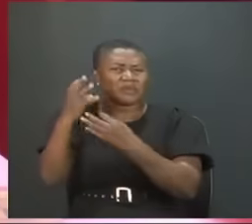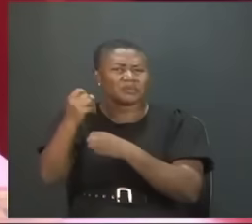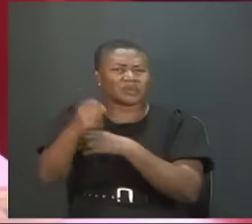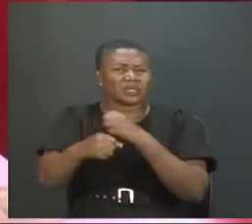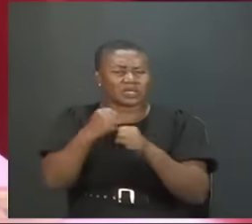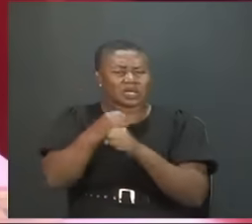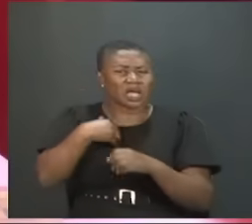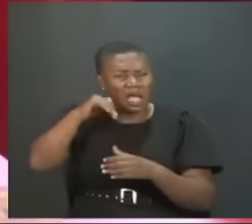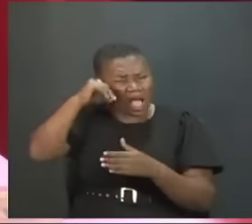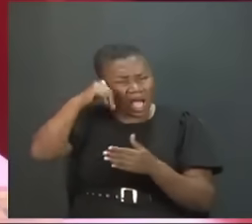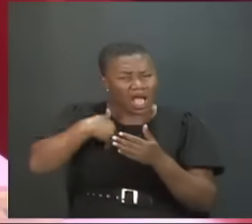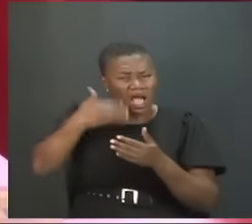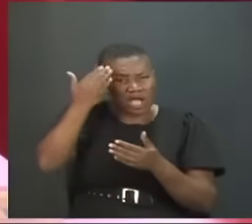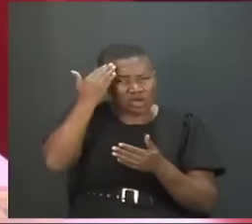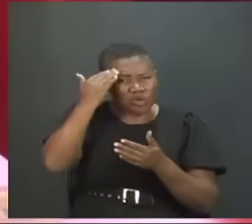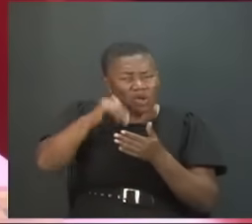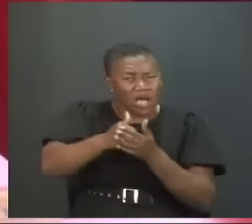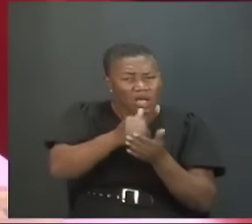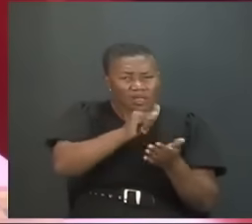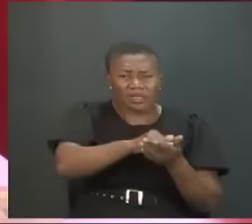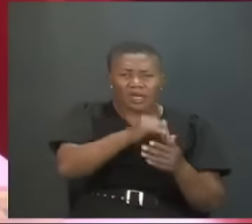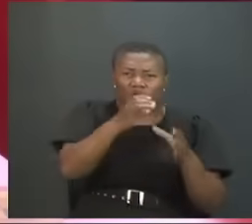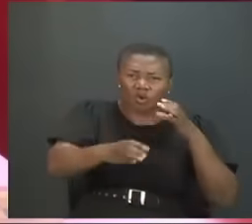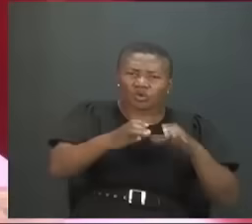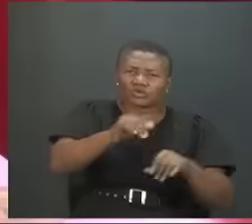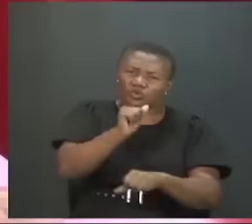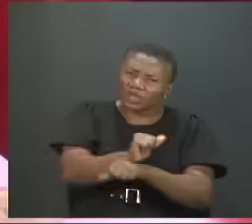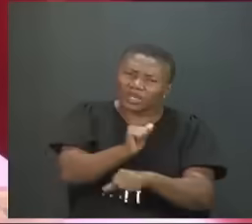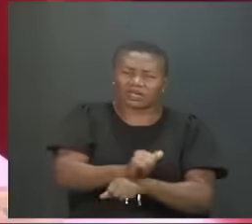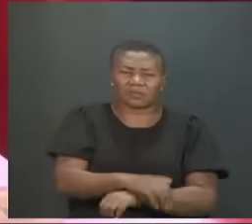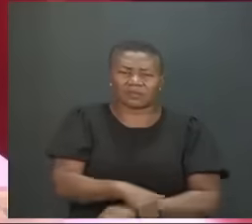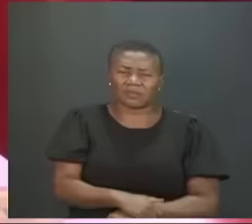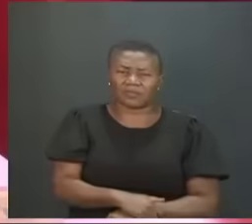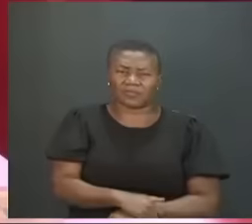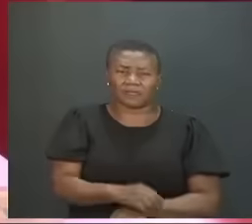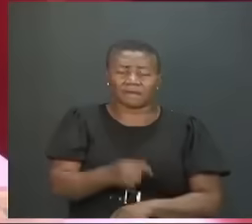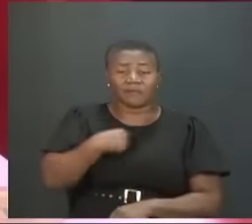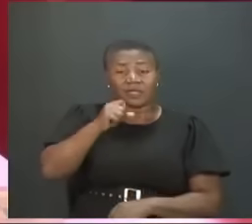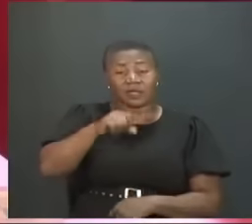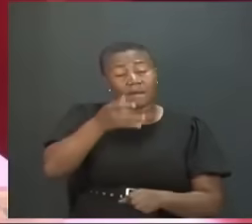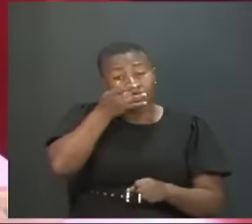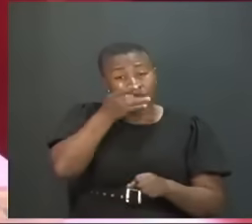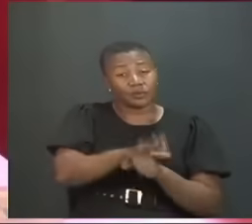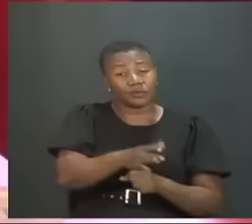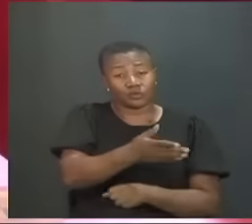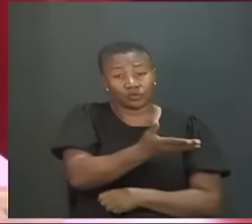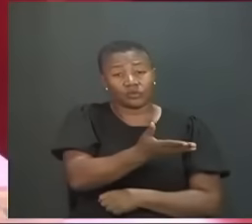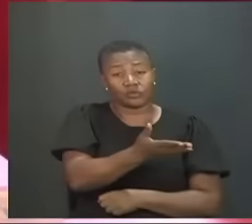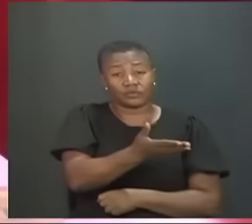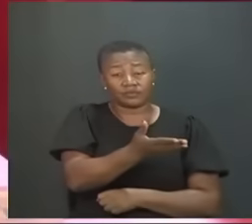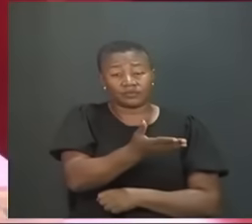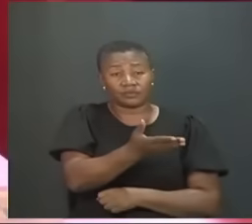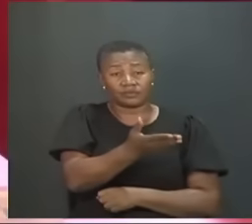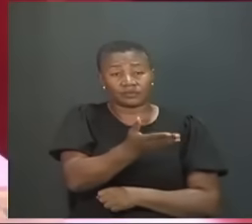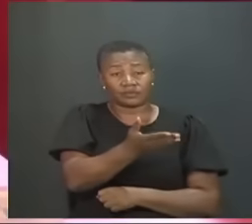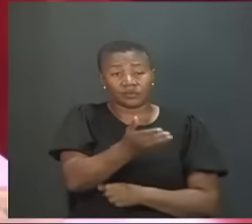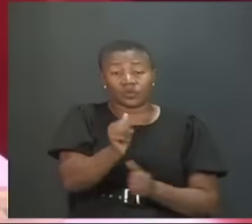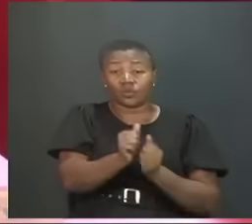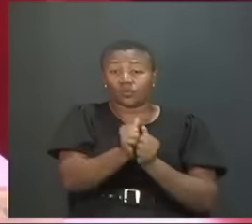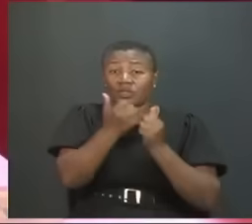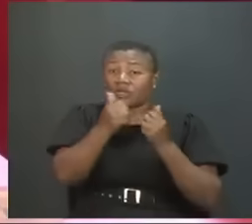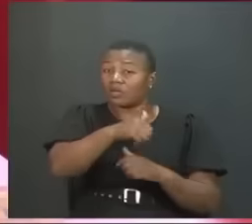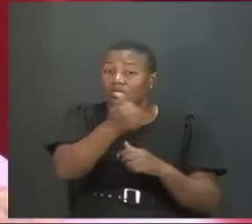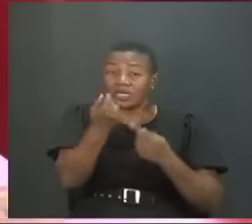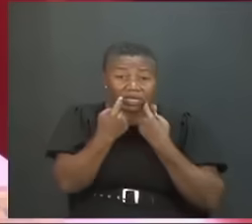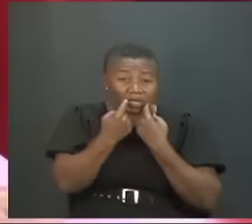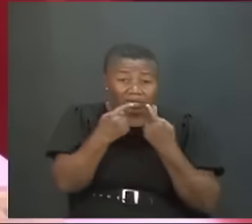So I can assure you without making any pronouncements now,